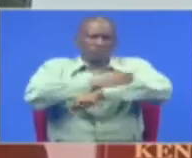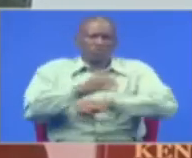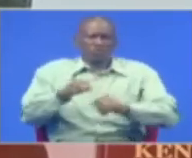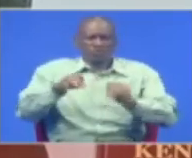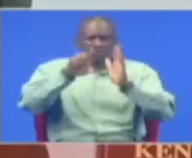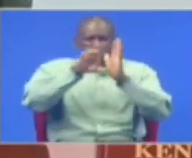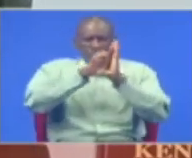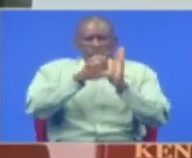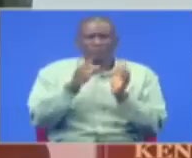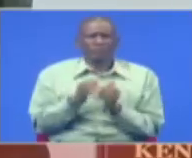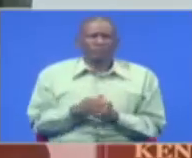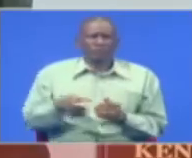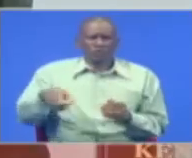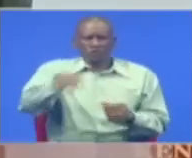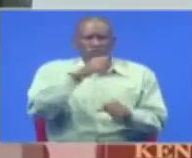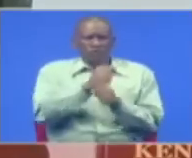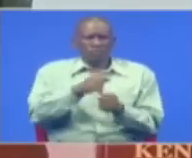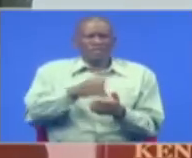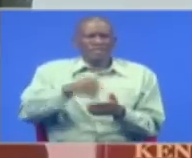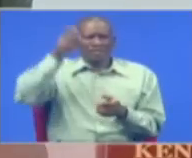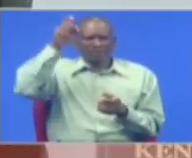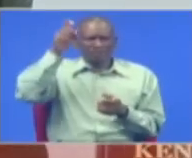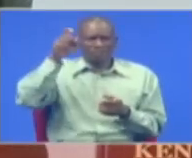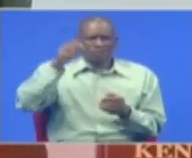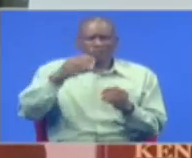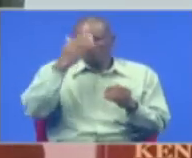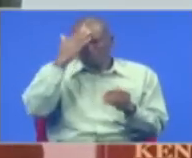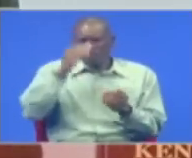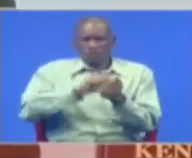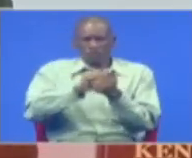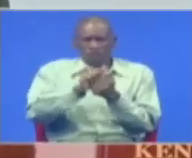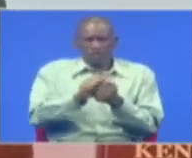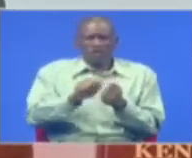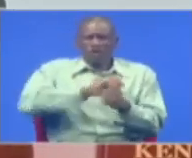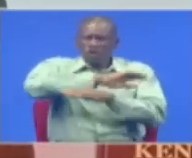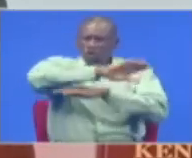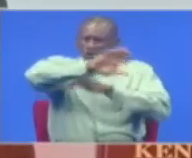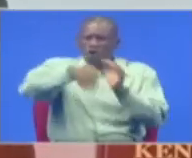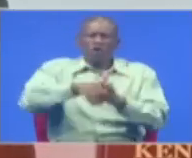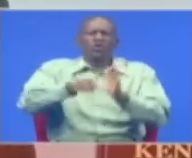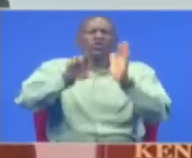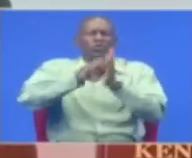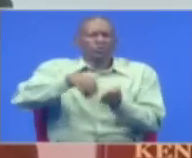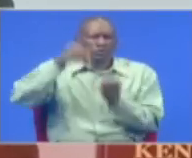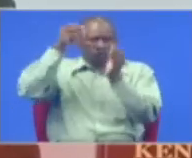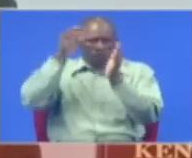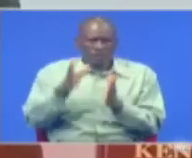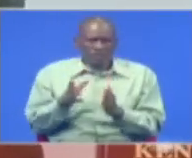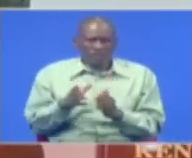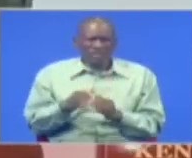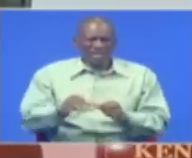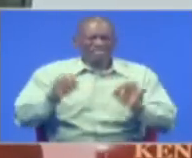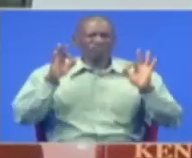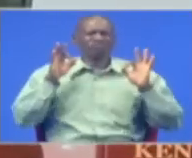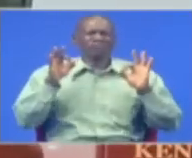hindsight, we made it Monday to Friday. So all law students look very